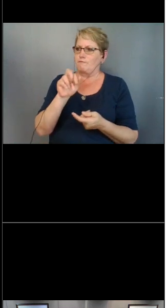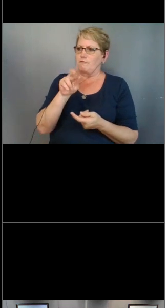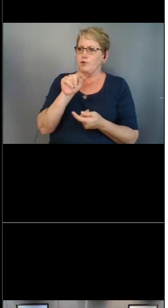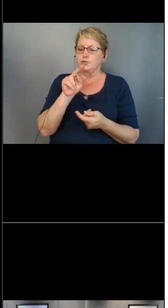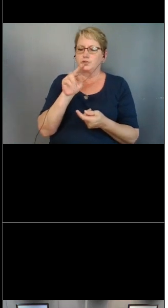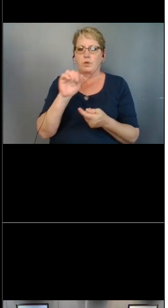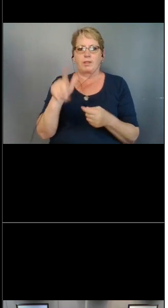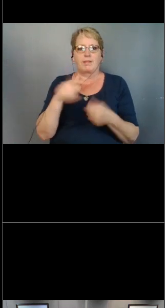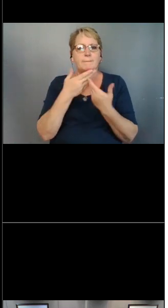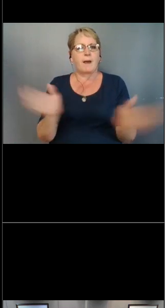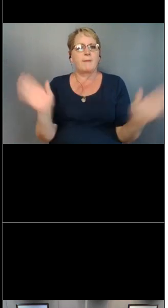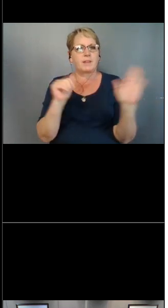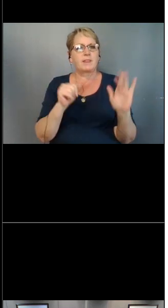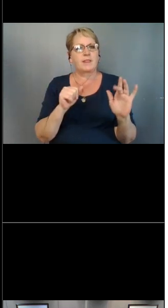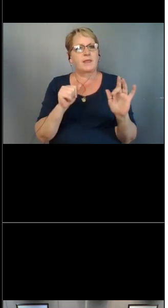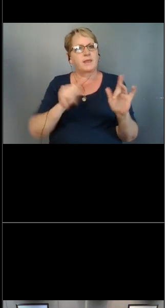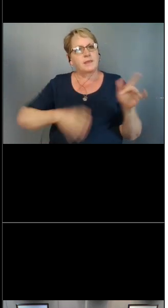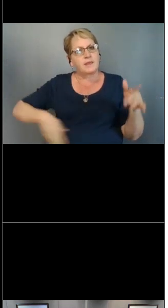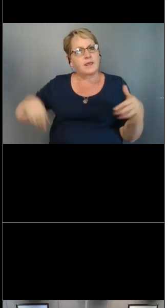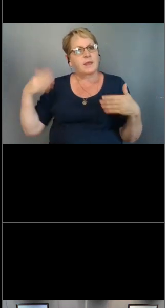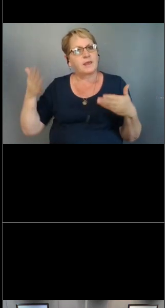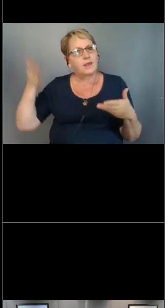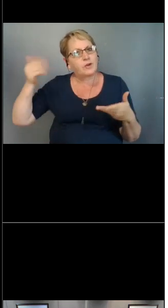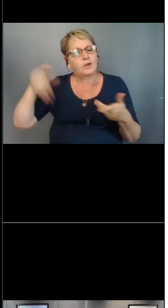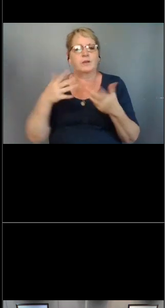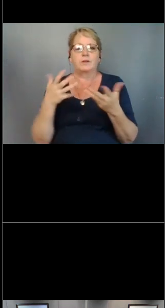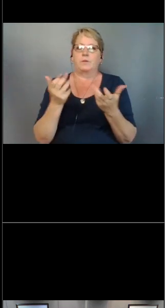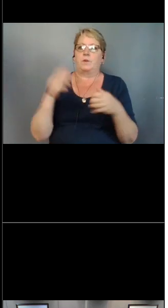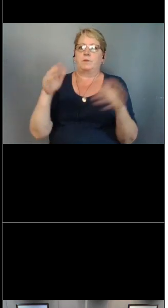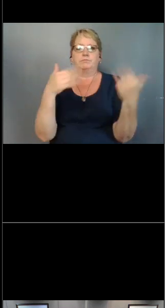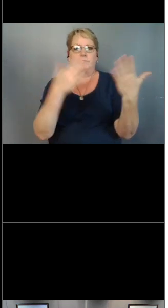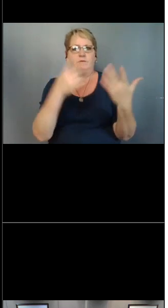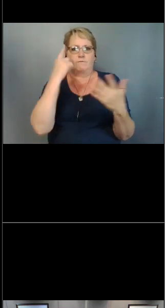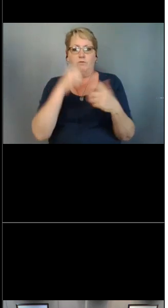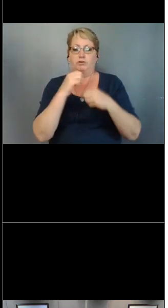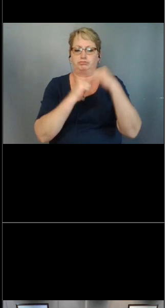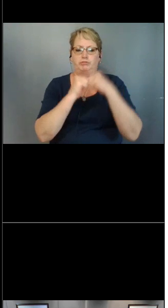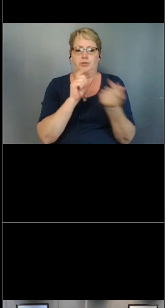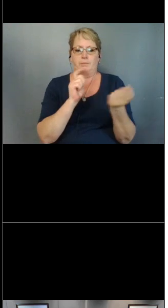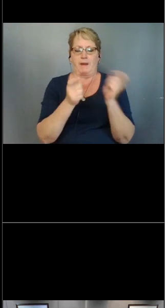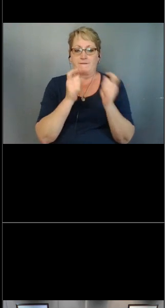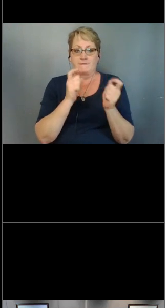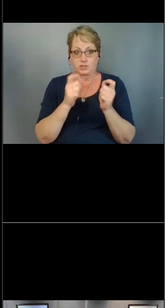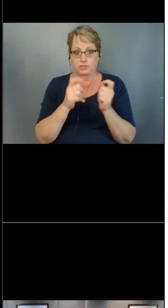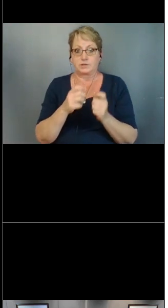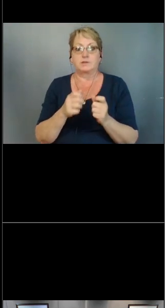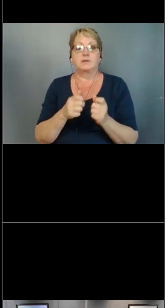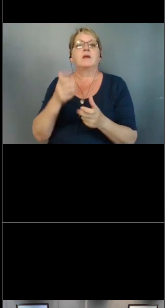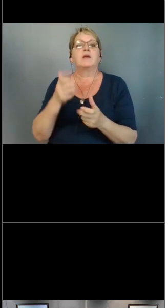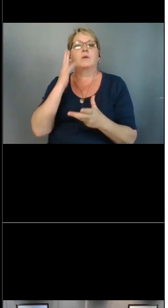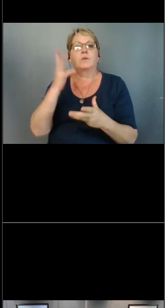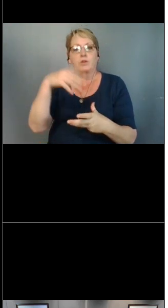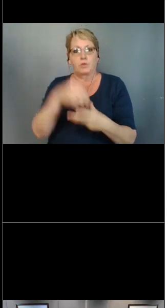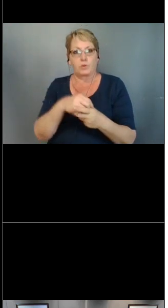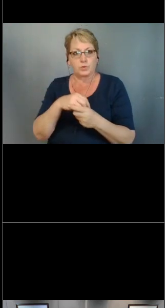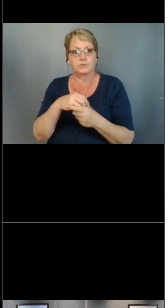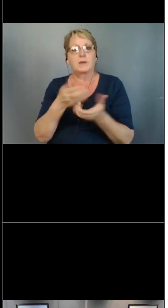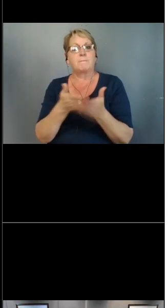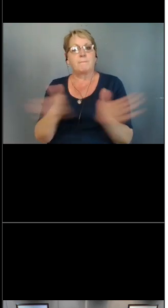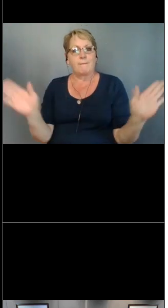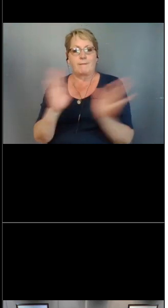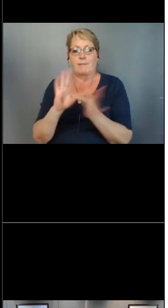We are seeking your comments on a proposed service plan and fare structure modification. The hearing will include public comment as well as a